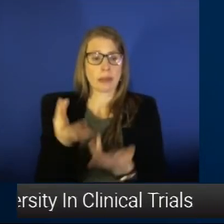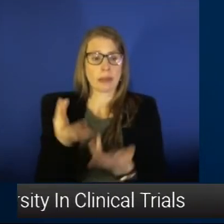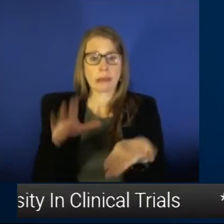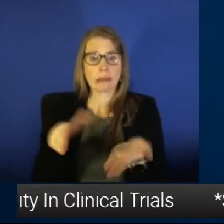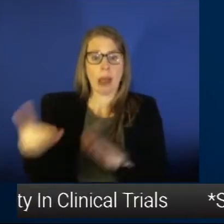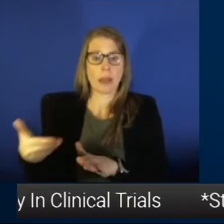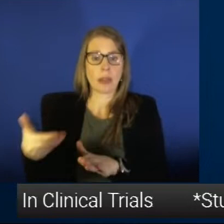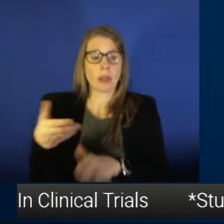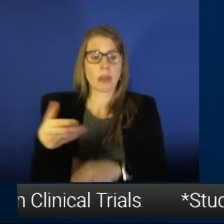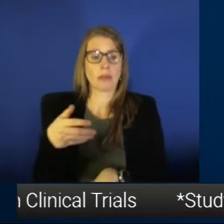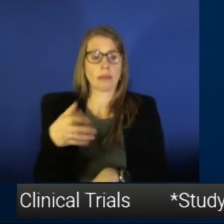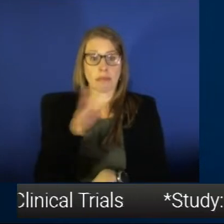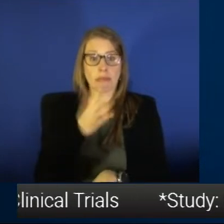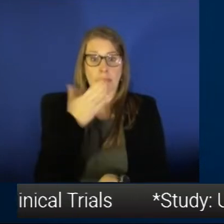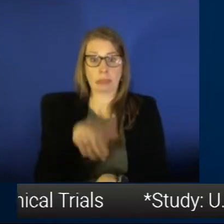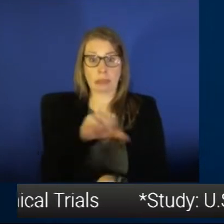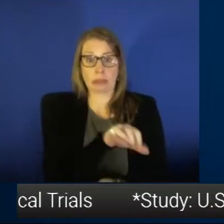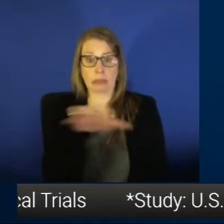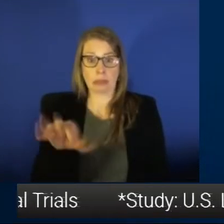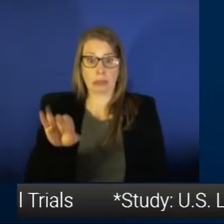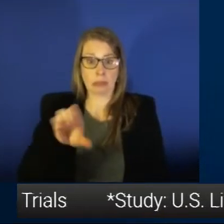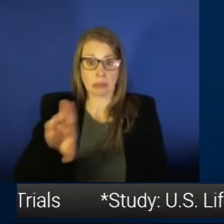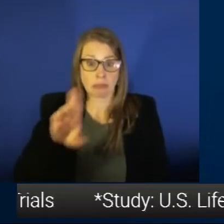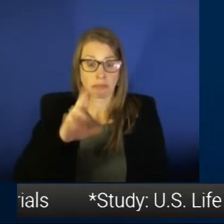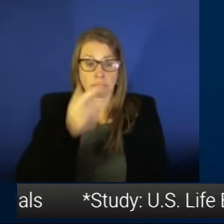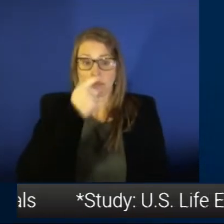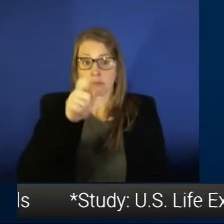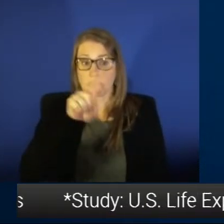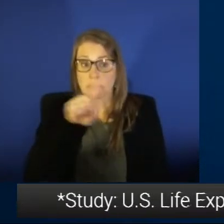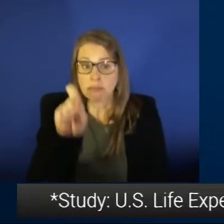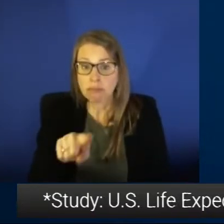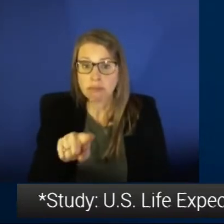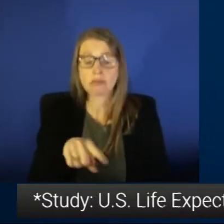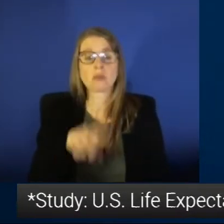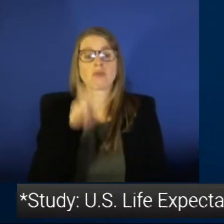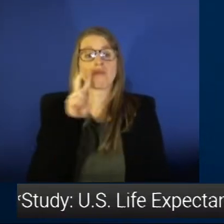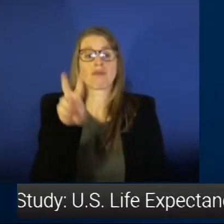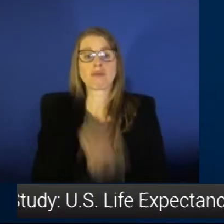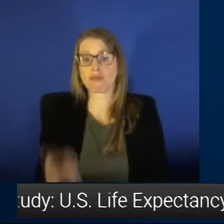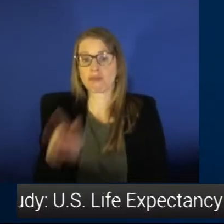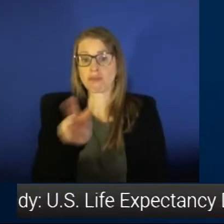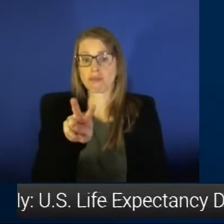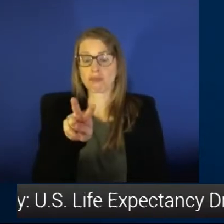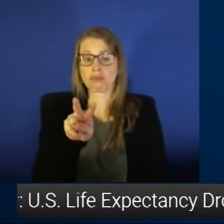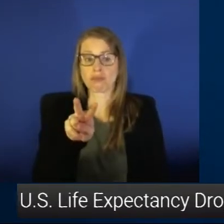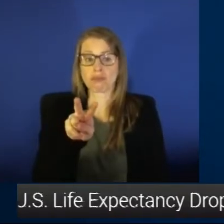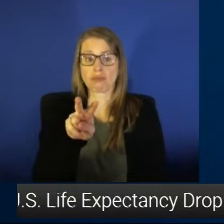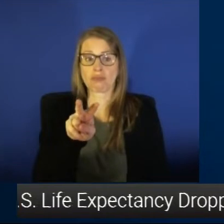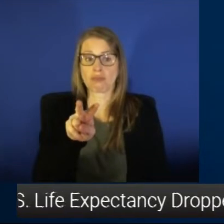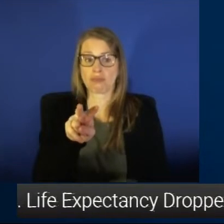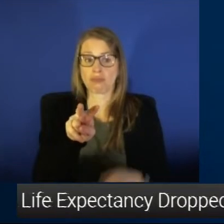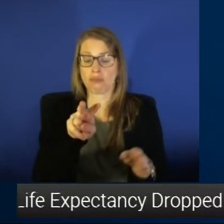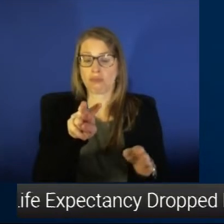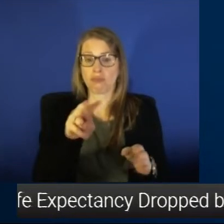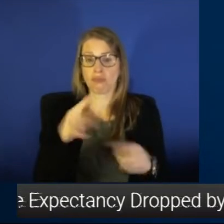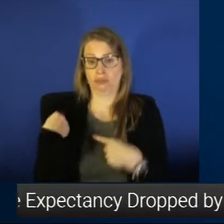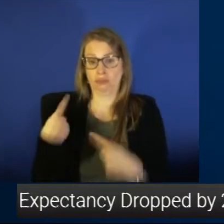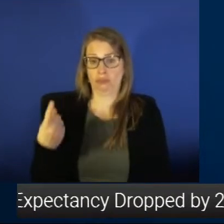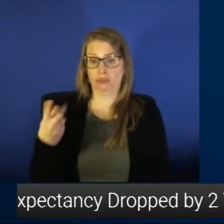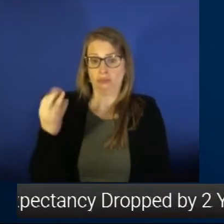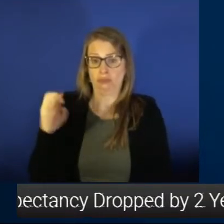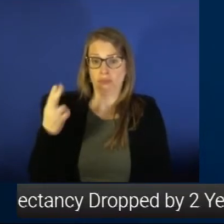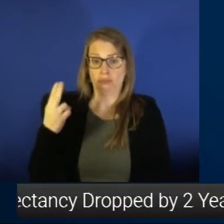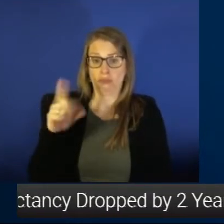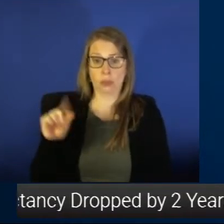And that's an interesting question. If you look at the waves that have occurred since March of 2020, a couple of them